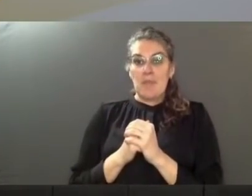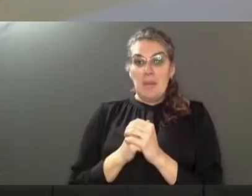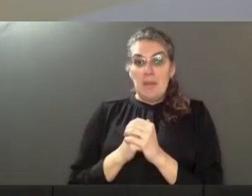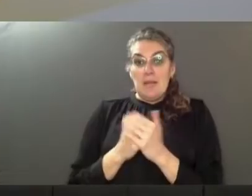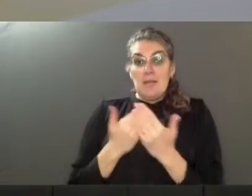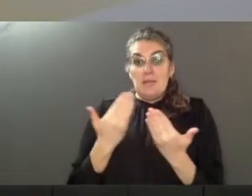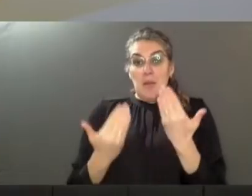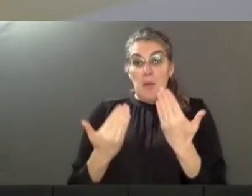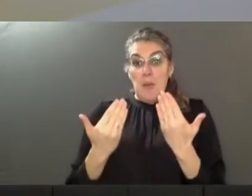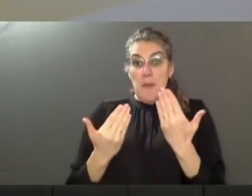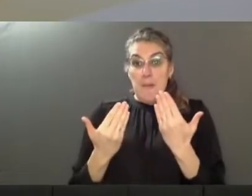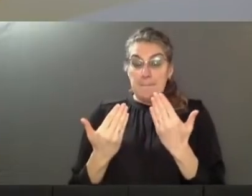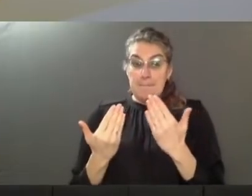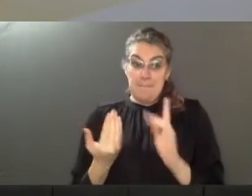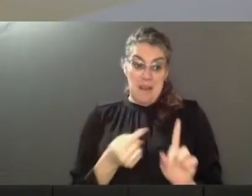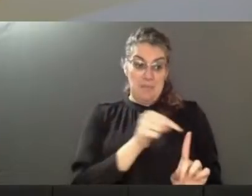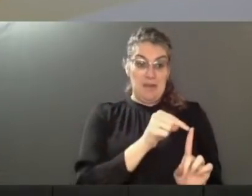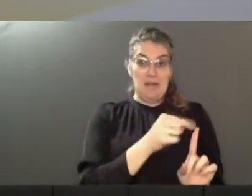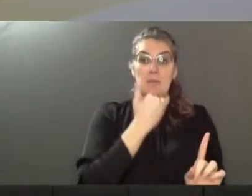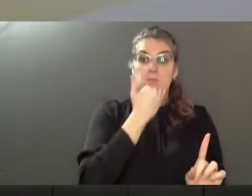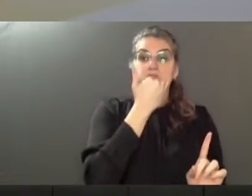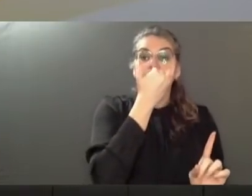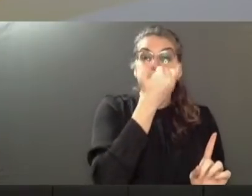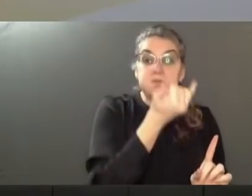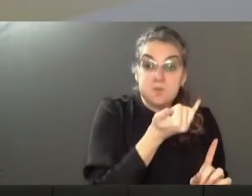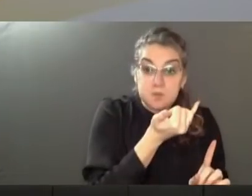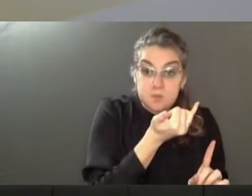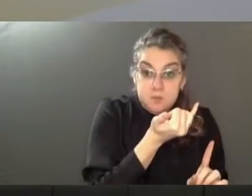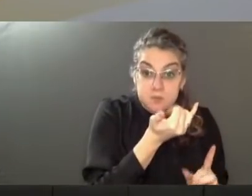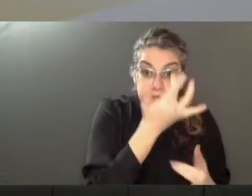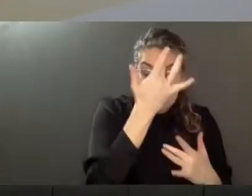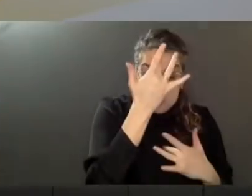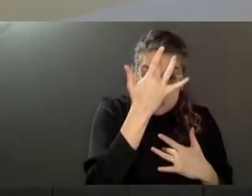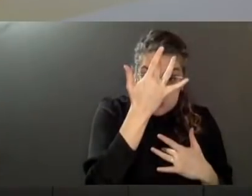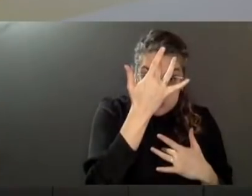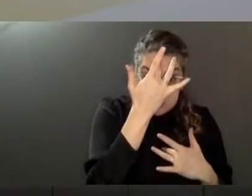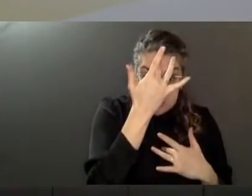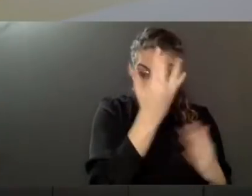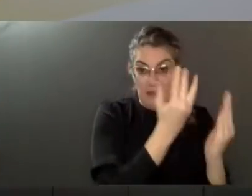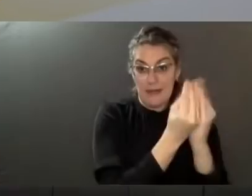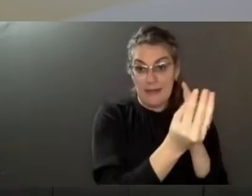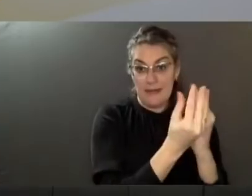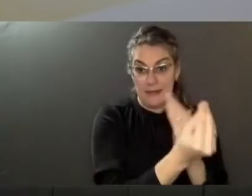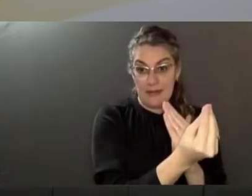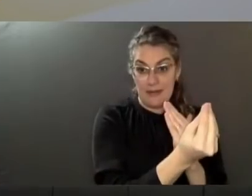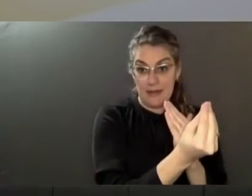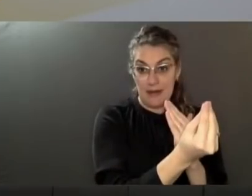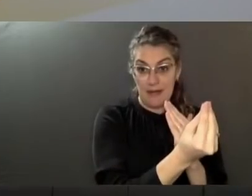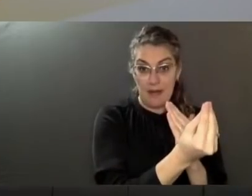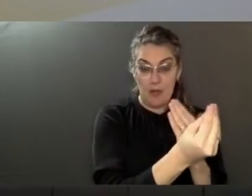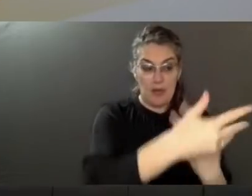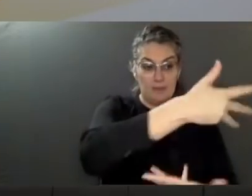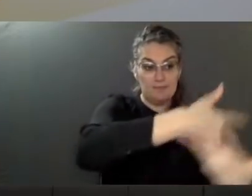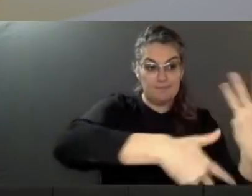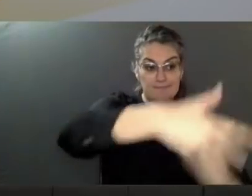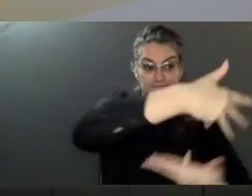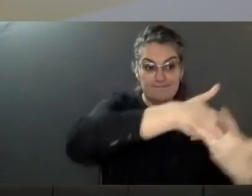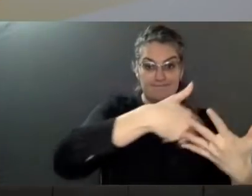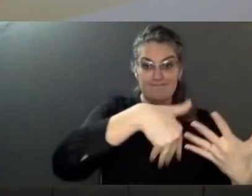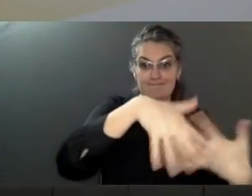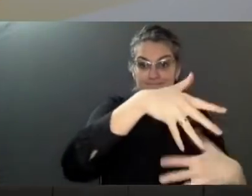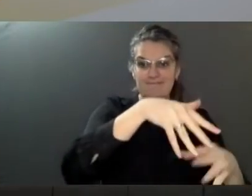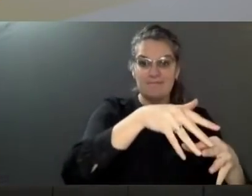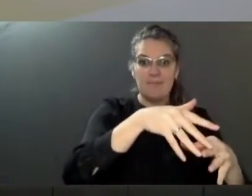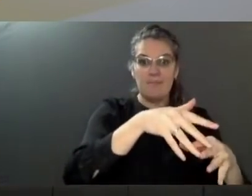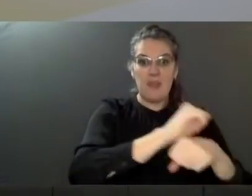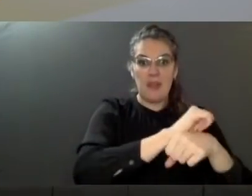someone unintentionally certainly spread COVID, but they didn't realize they had COVID, and but they did not follow